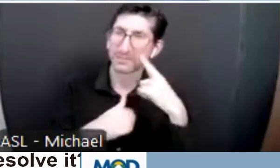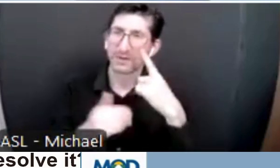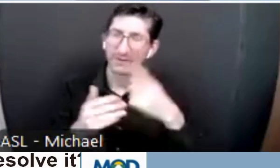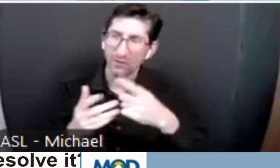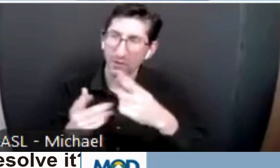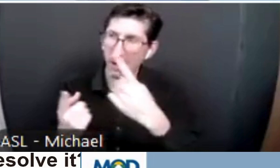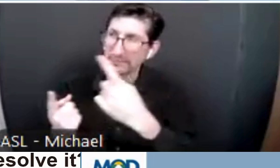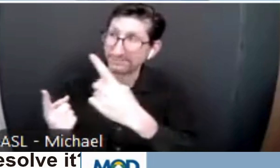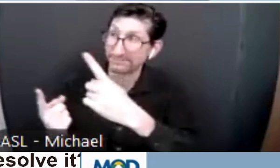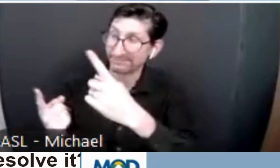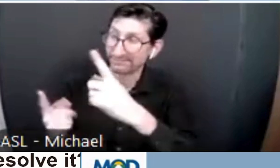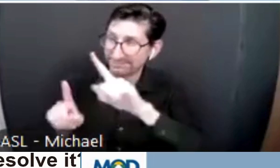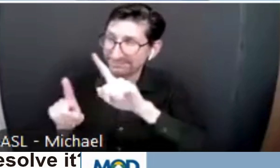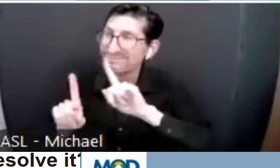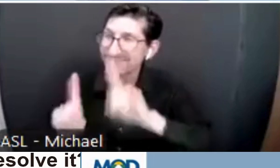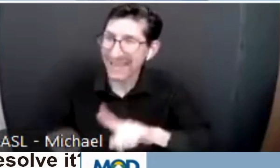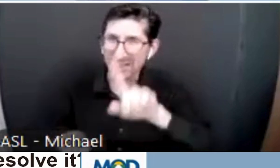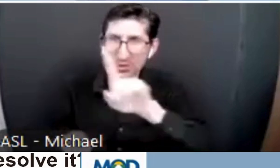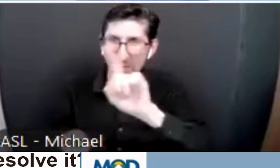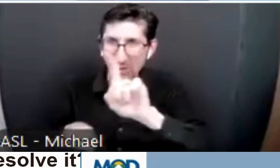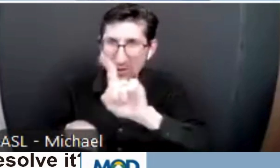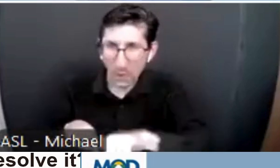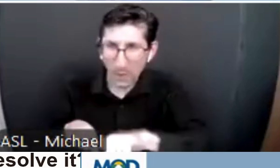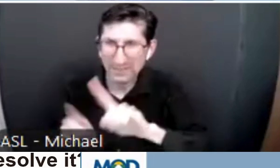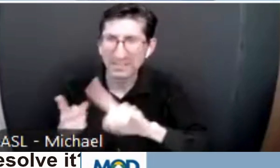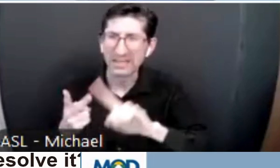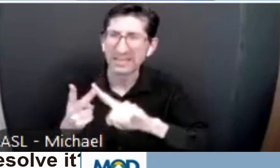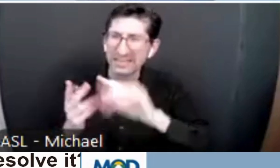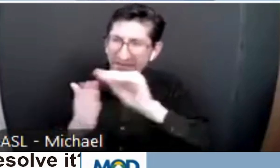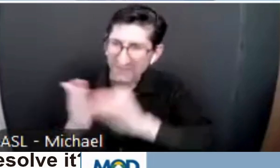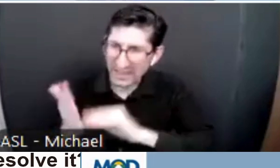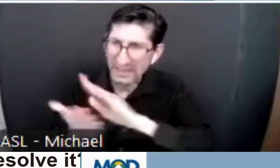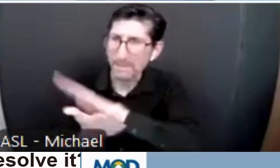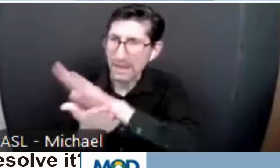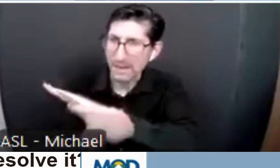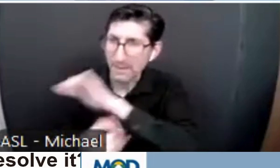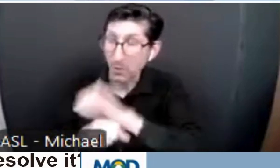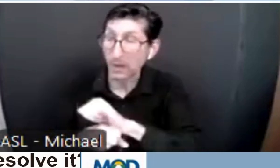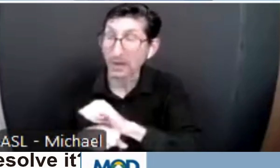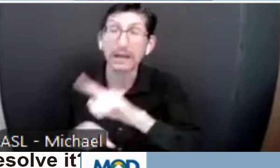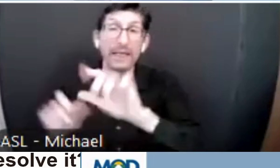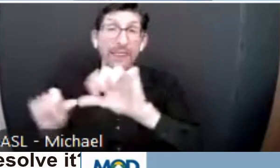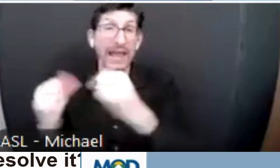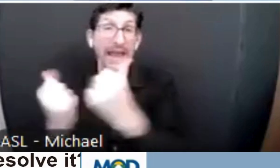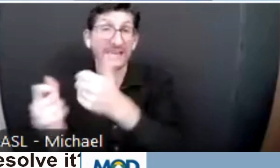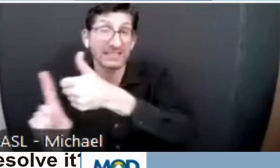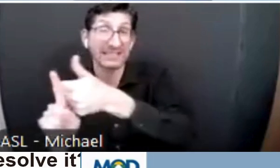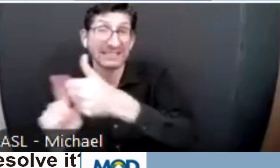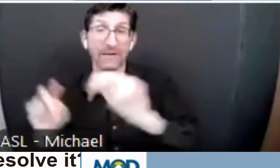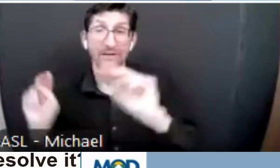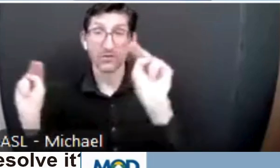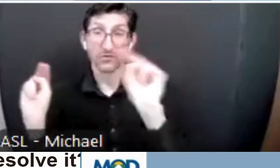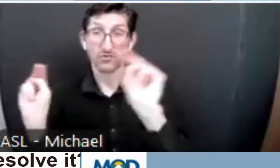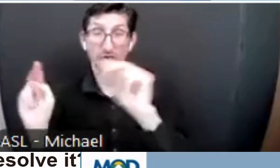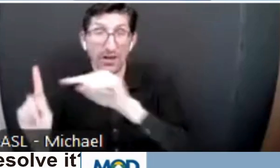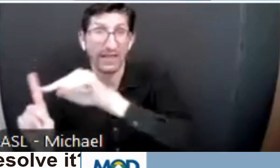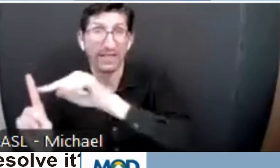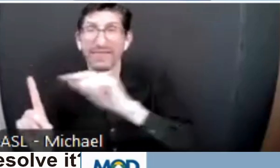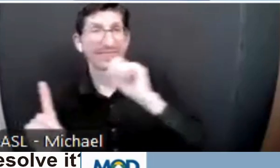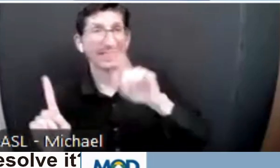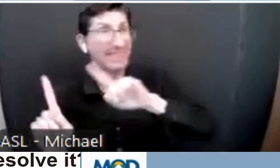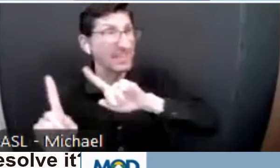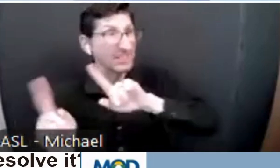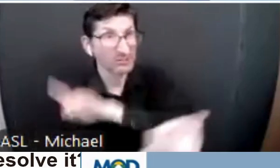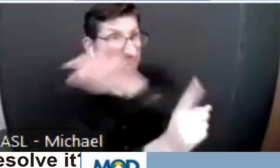documentation. The enforcement agencies at which you would be filing are neutral. They aren't reaching out to your housing provider to reprimand them for